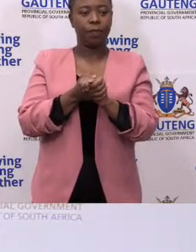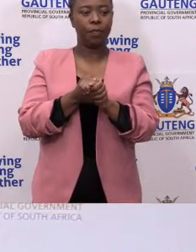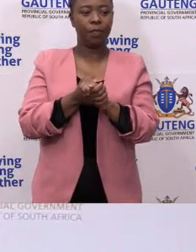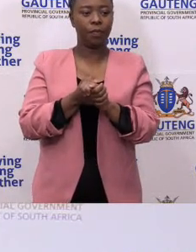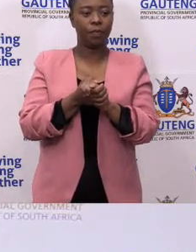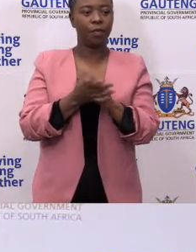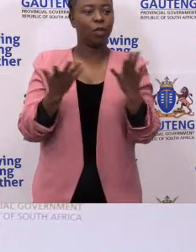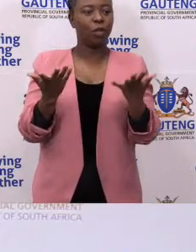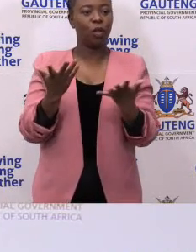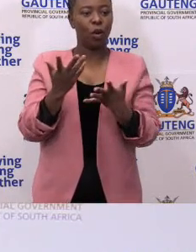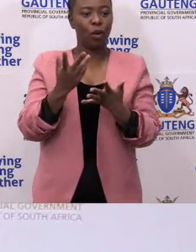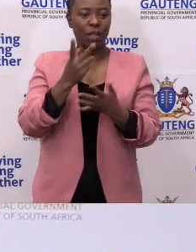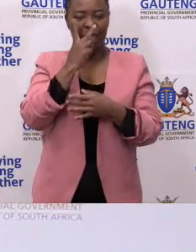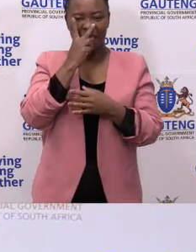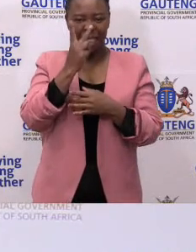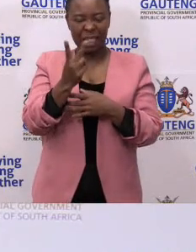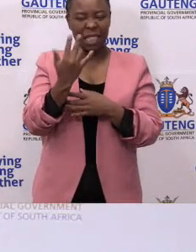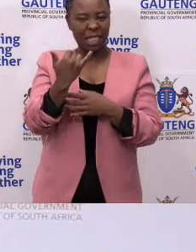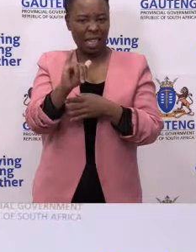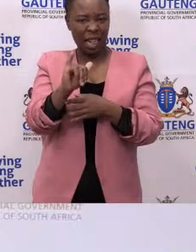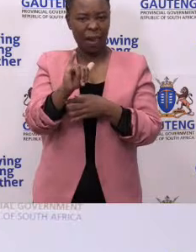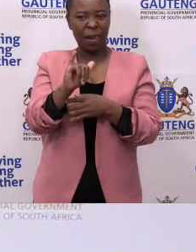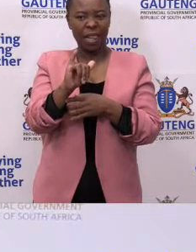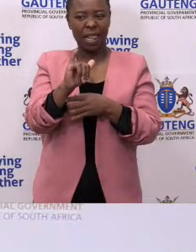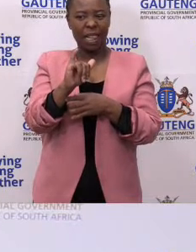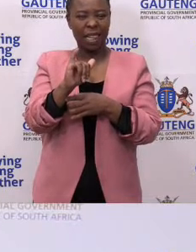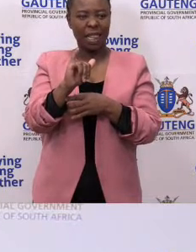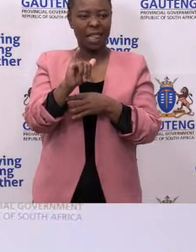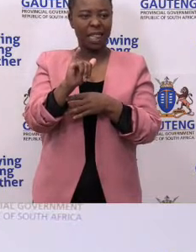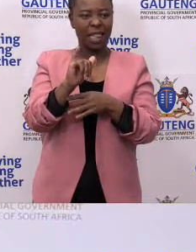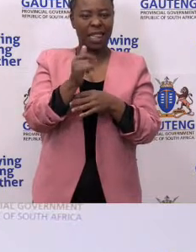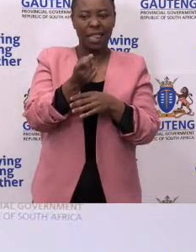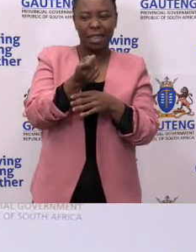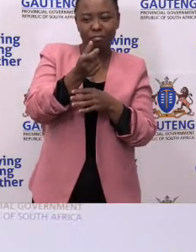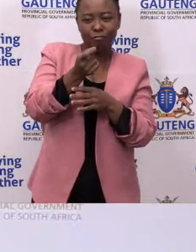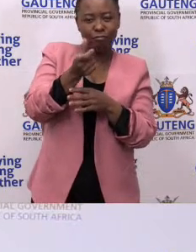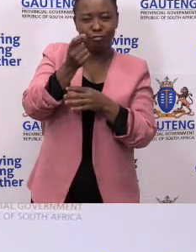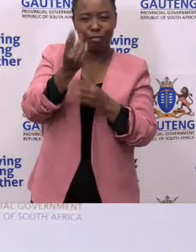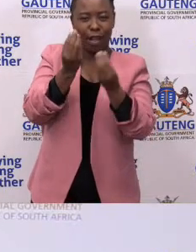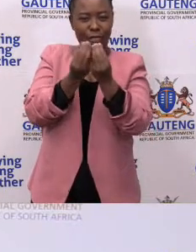I see we're still sorting out a minor technical